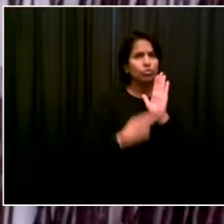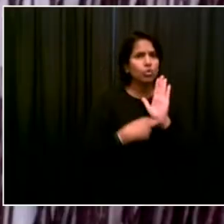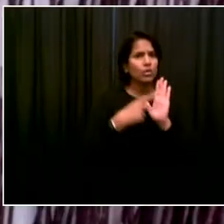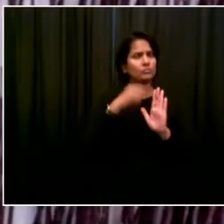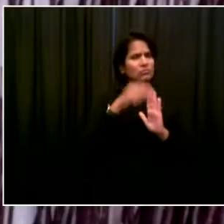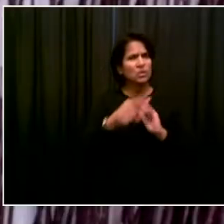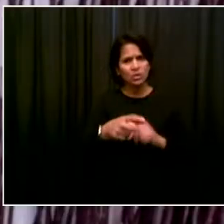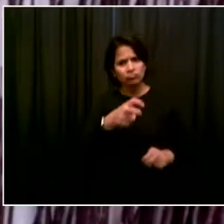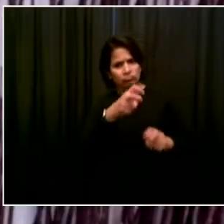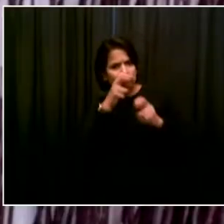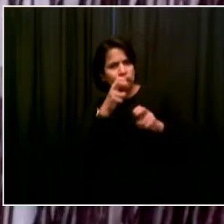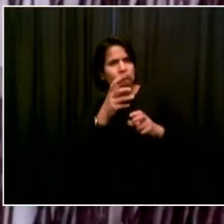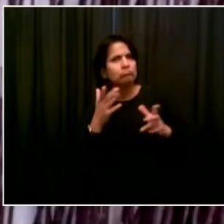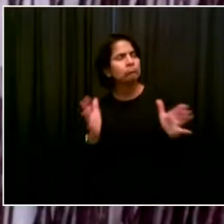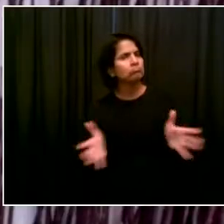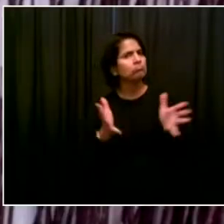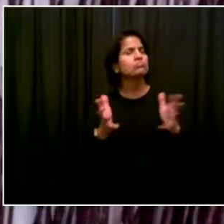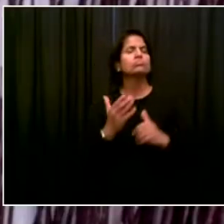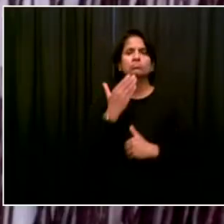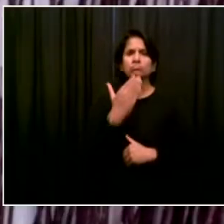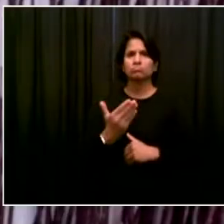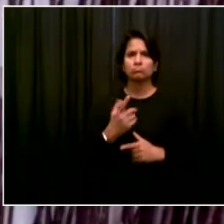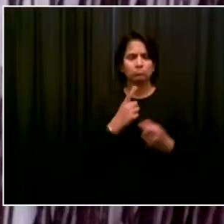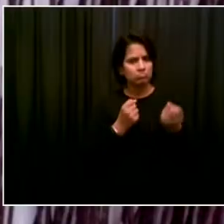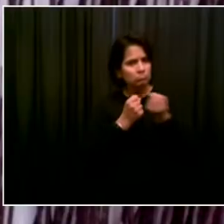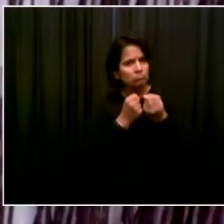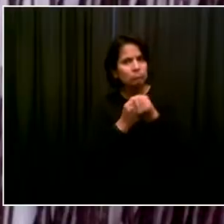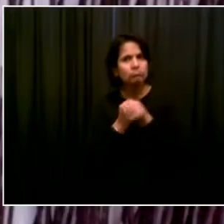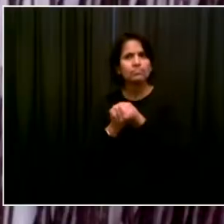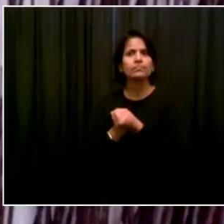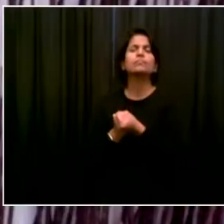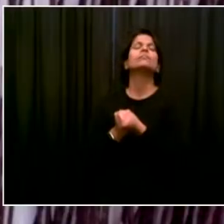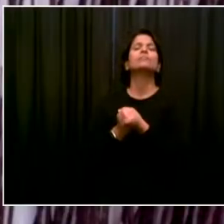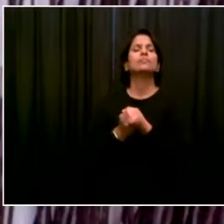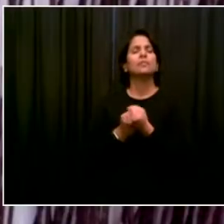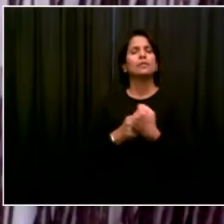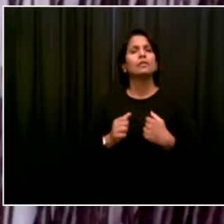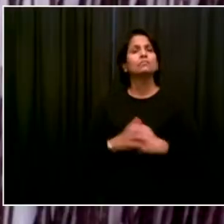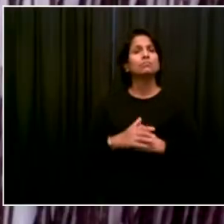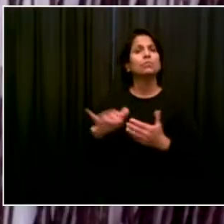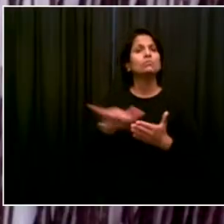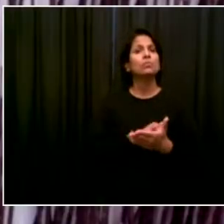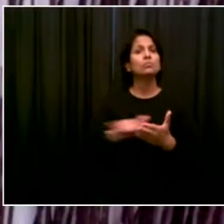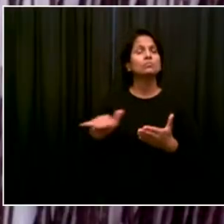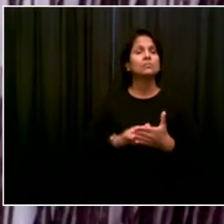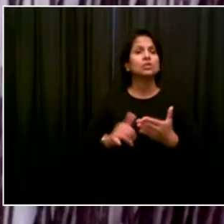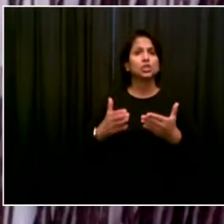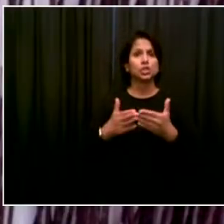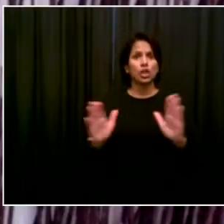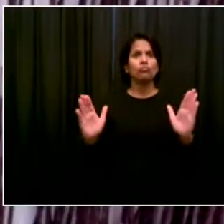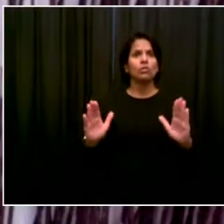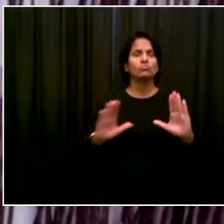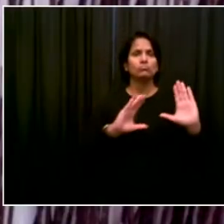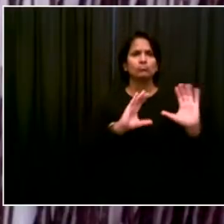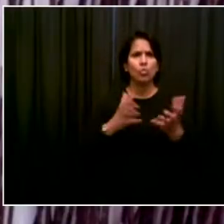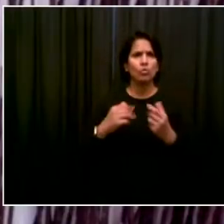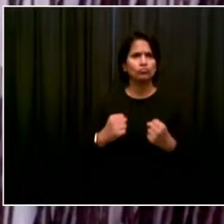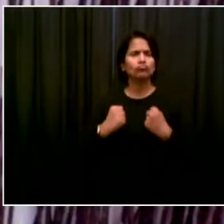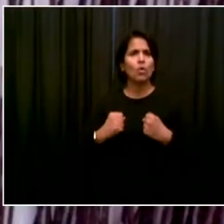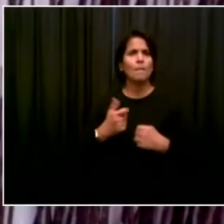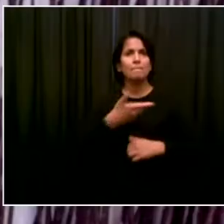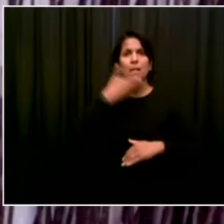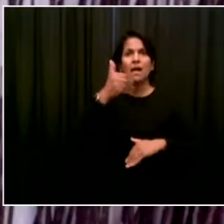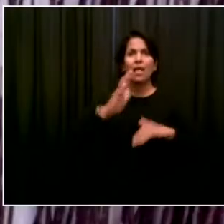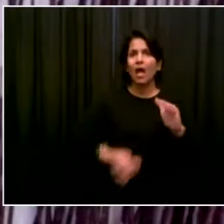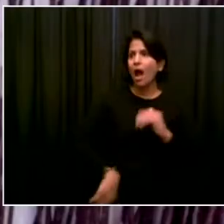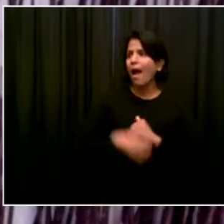the difficult summer wave as other parts of the country. There's no doubt that our public health measures help protect us and help save lives here.